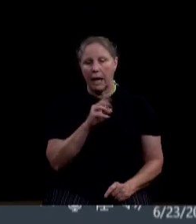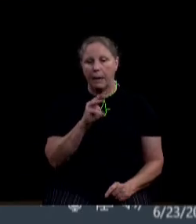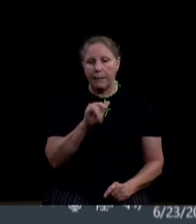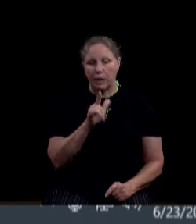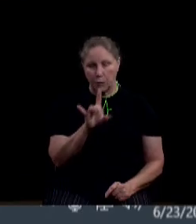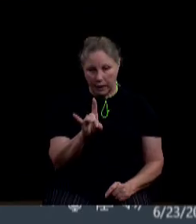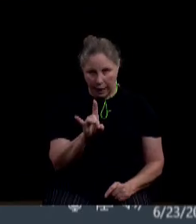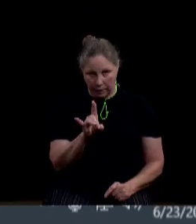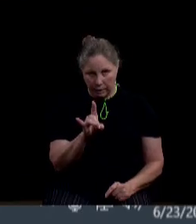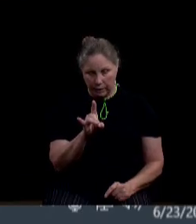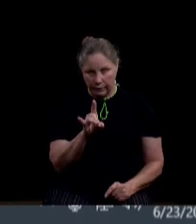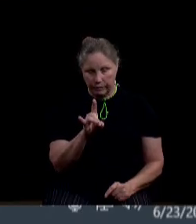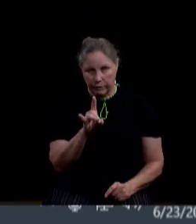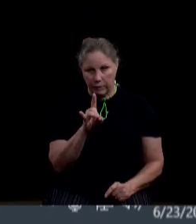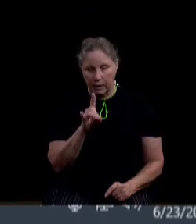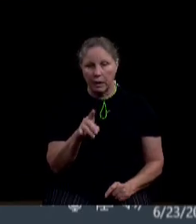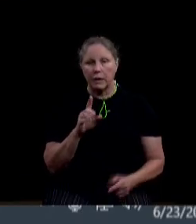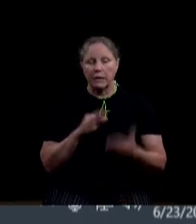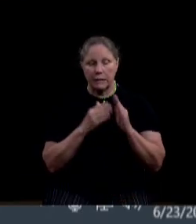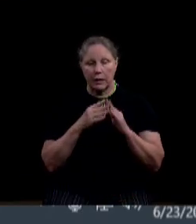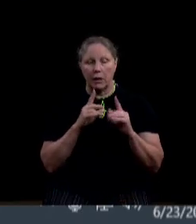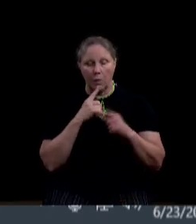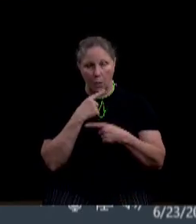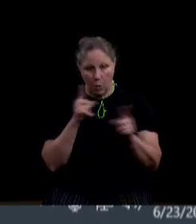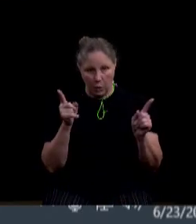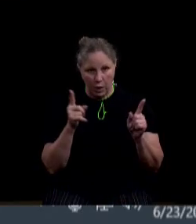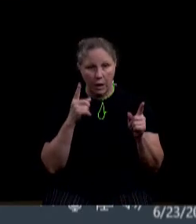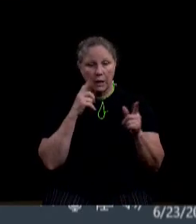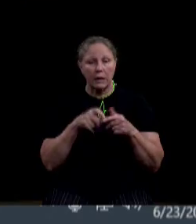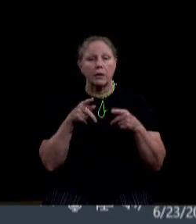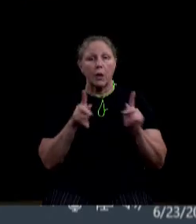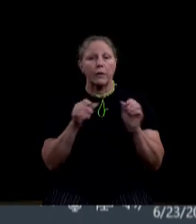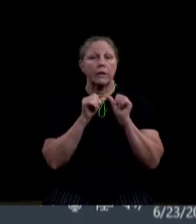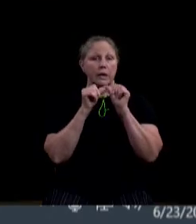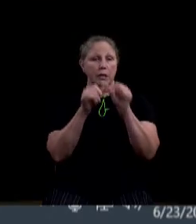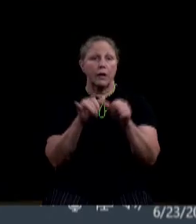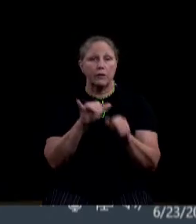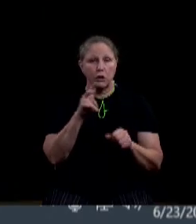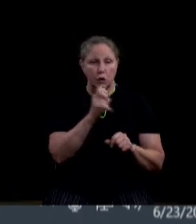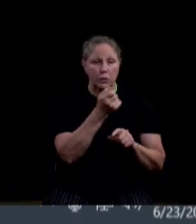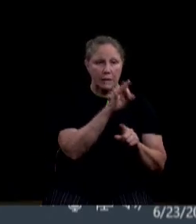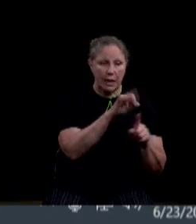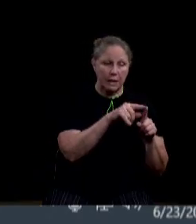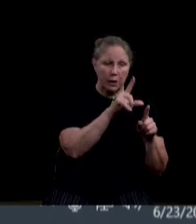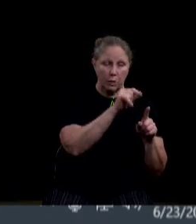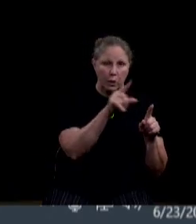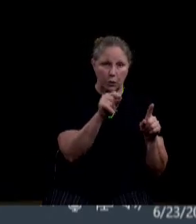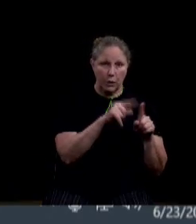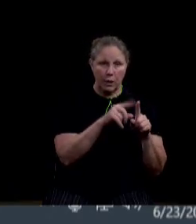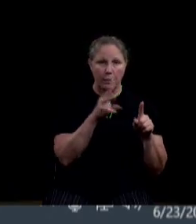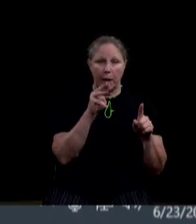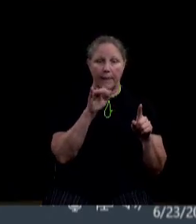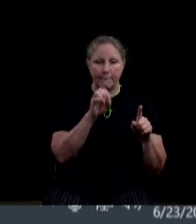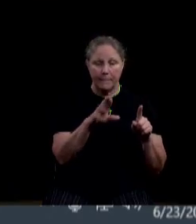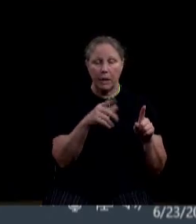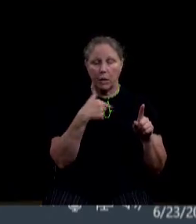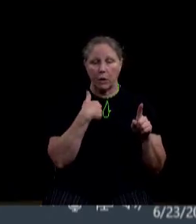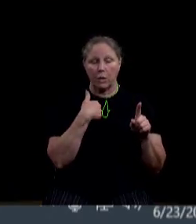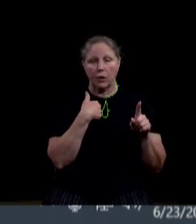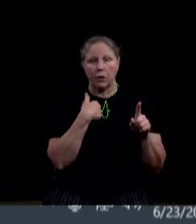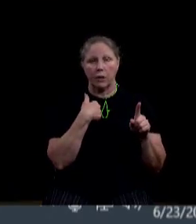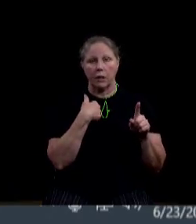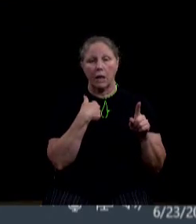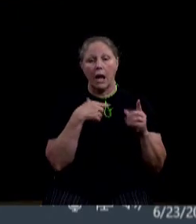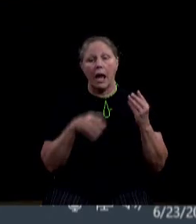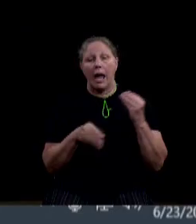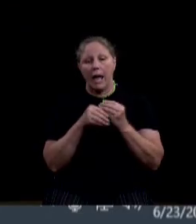and consenting to the continuation of the June 19, 2020 order by Mayor Kyle Deaver, supplementing resolution number